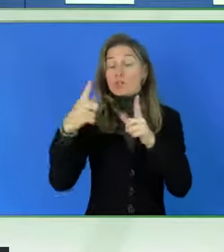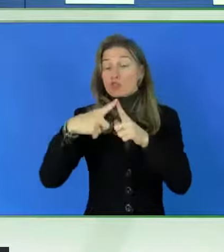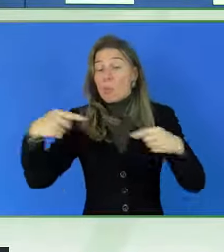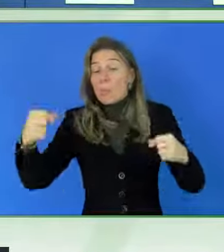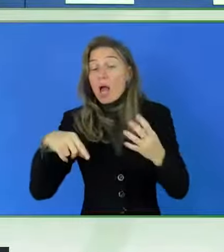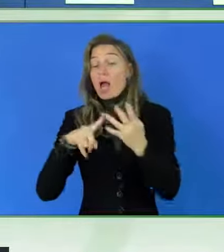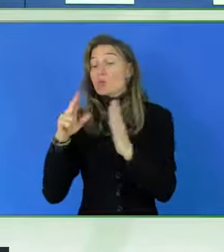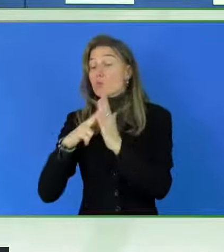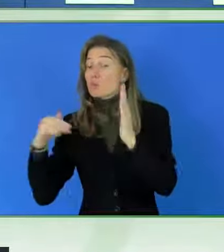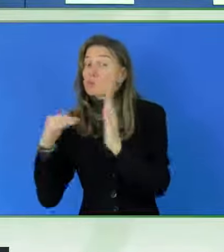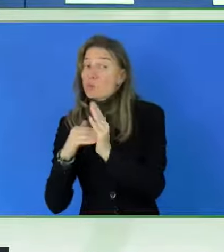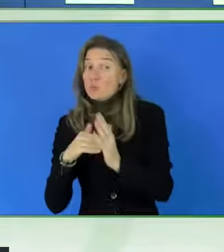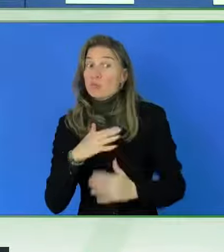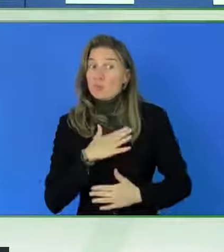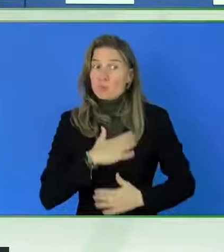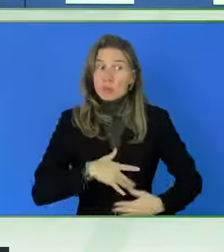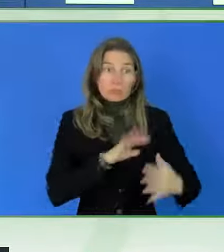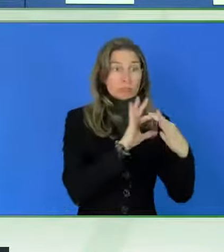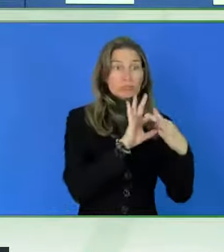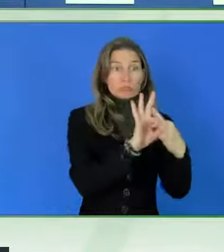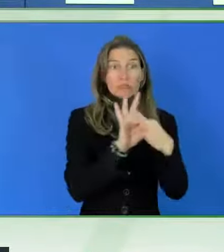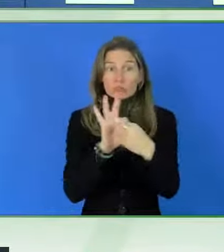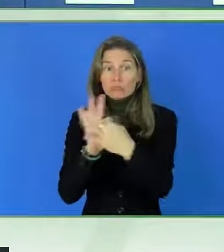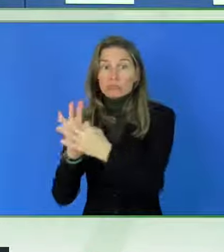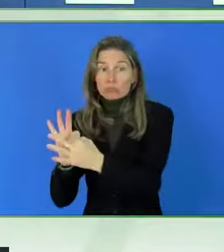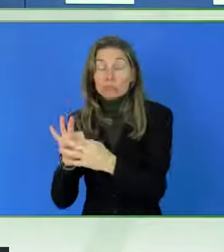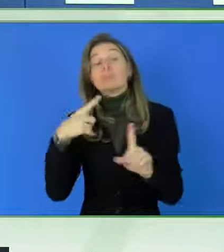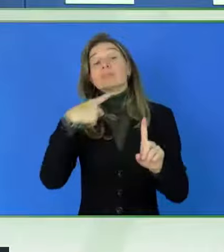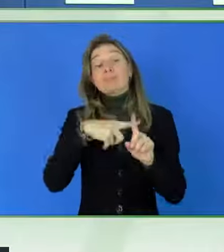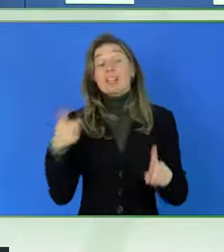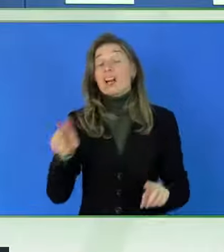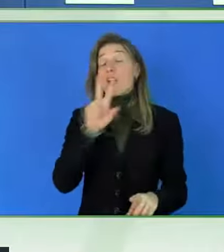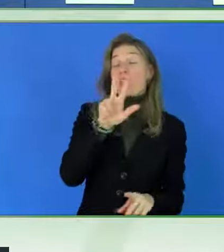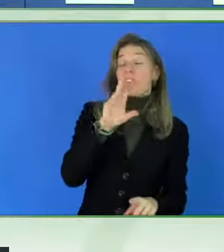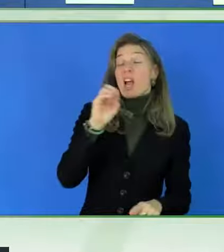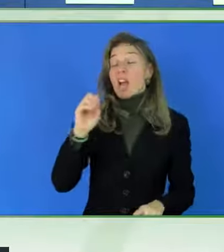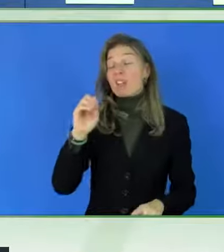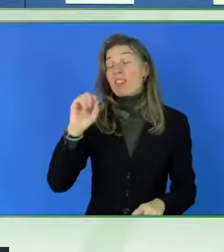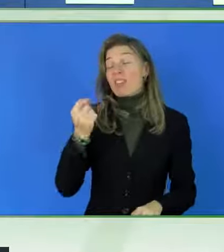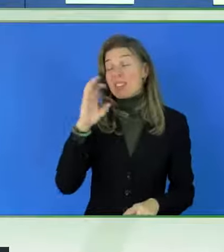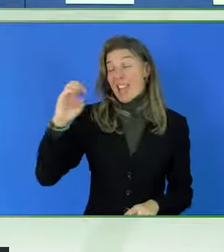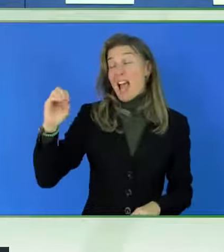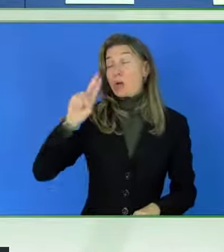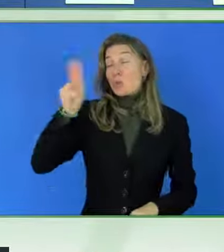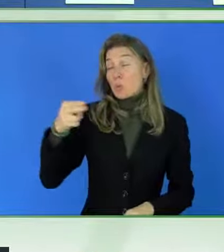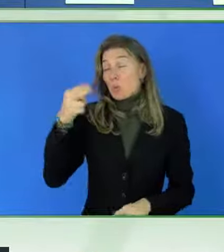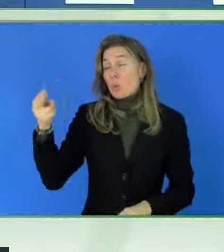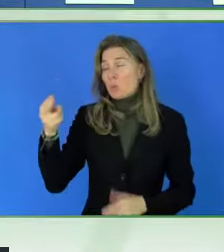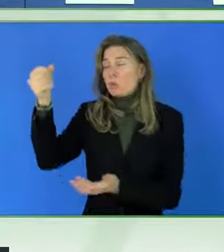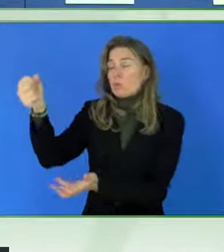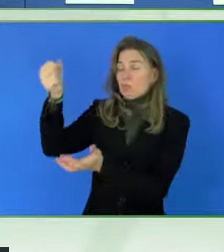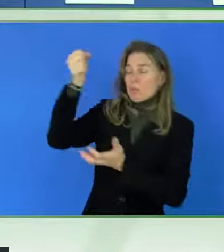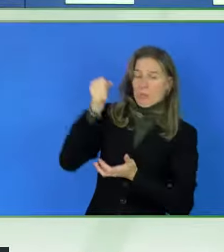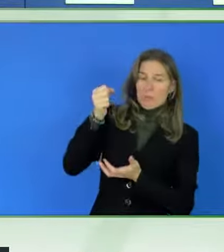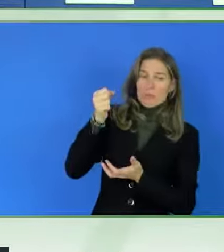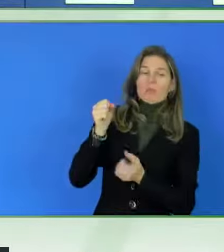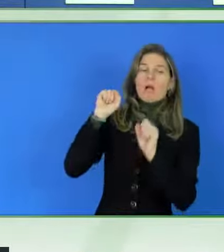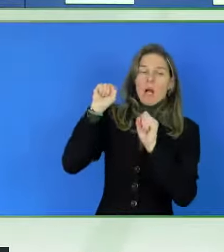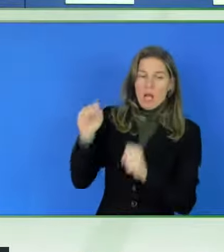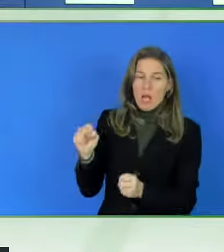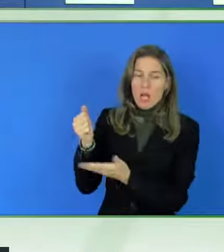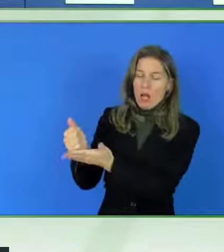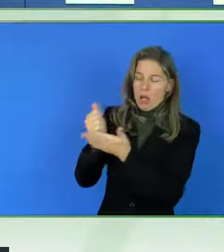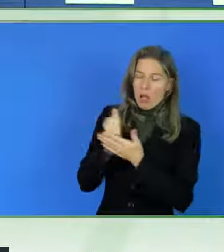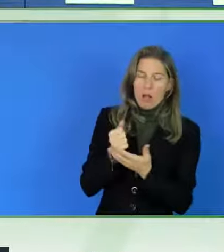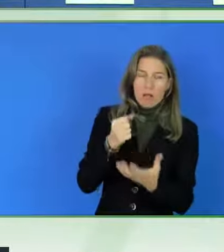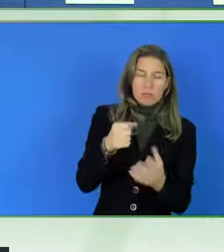looking for 300,000 euros in order to fund our growth, which will be used for sales and marketing and